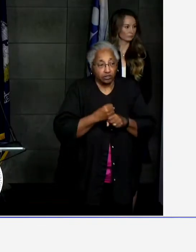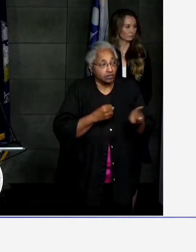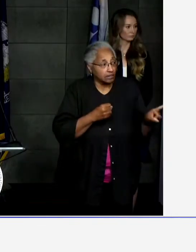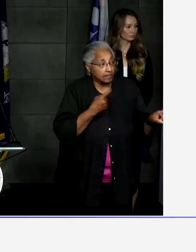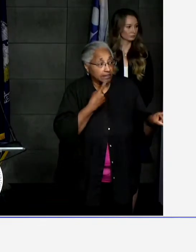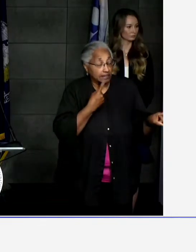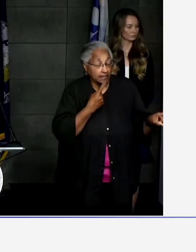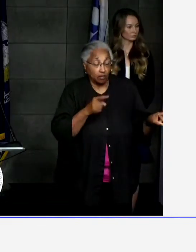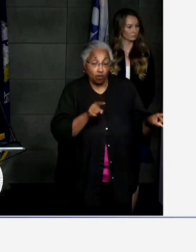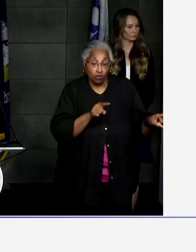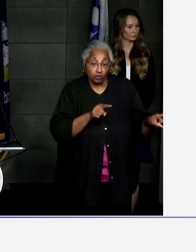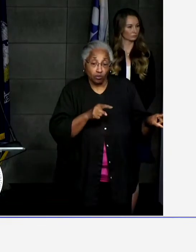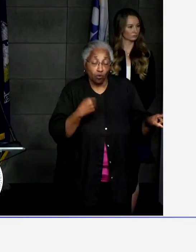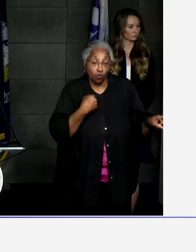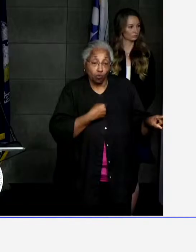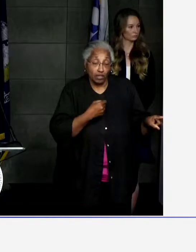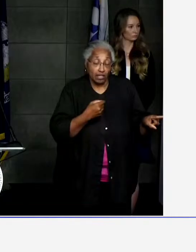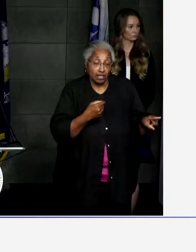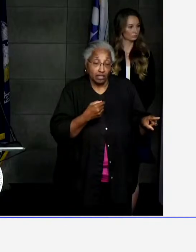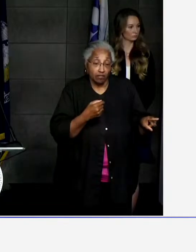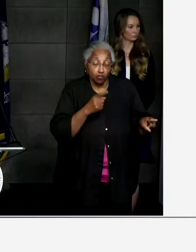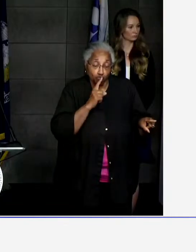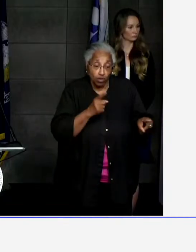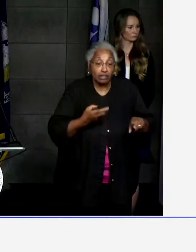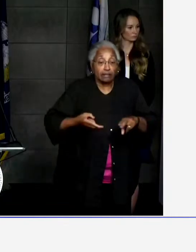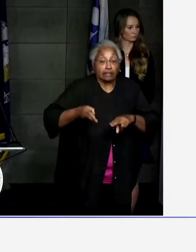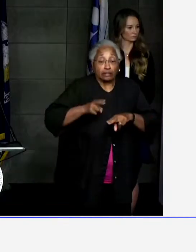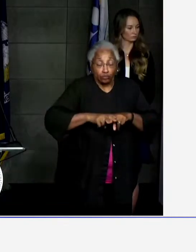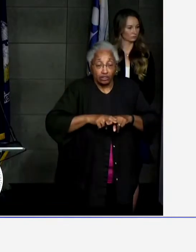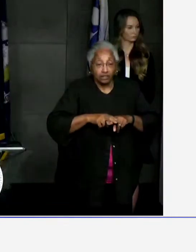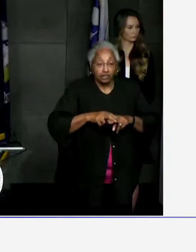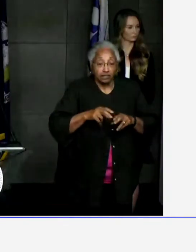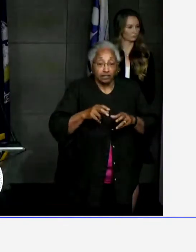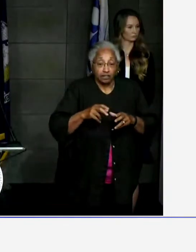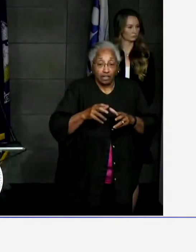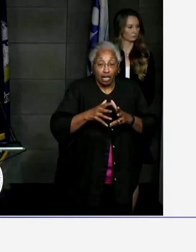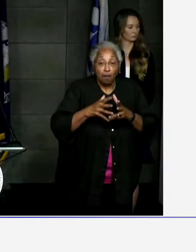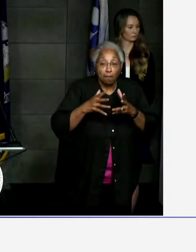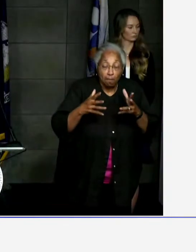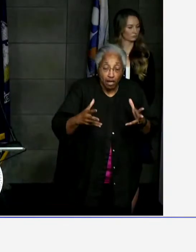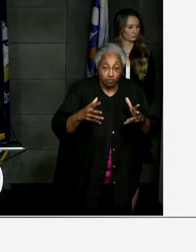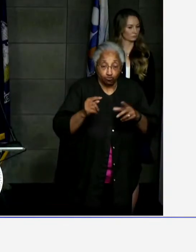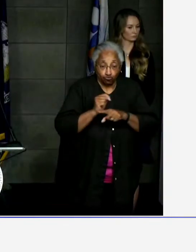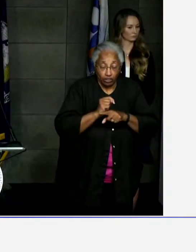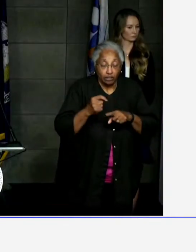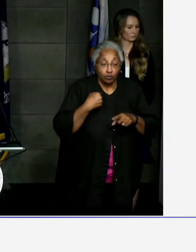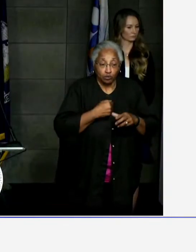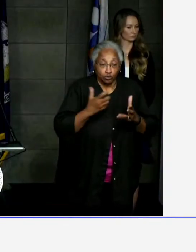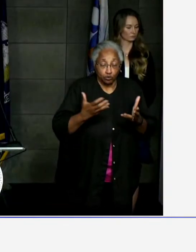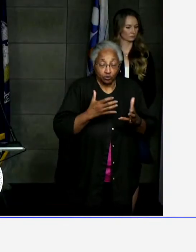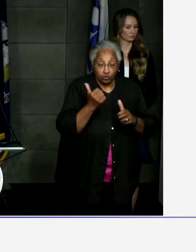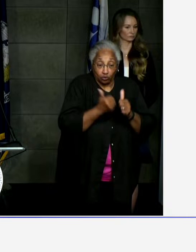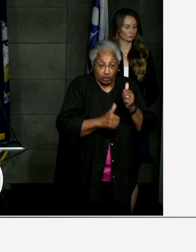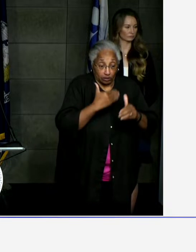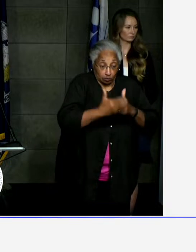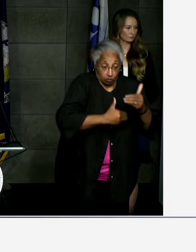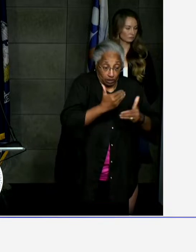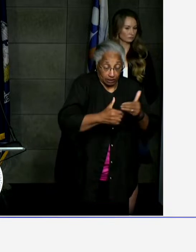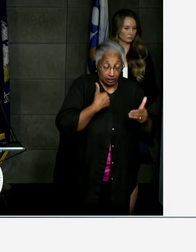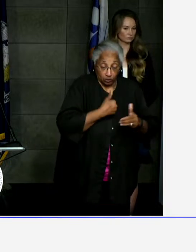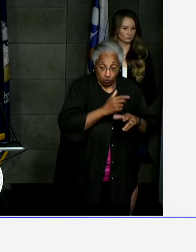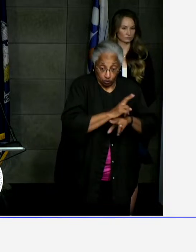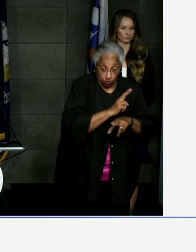think what we're doing, we have increased tremendously is the amount of exercise. So every process that we